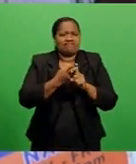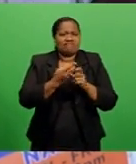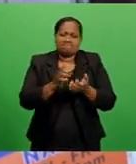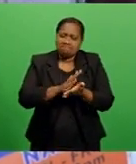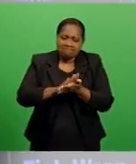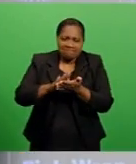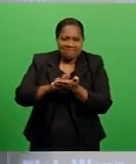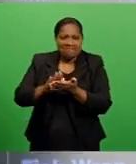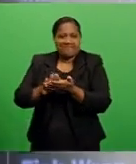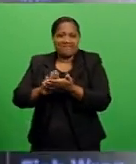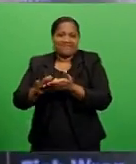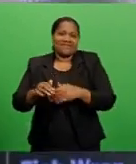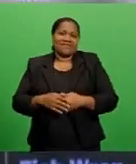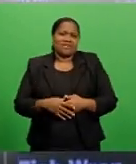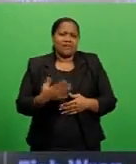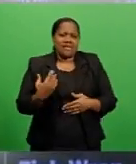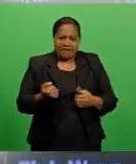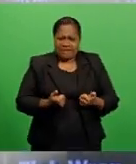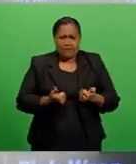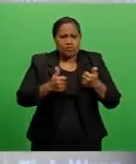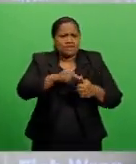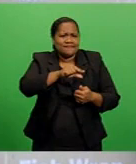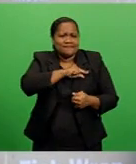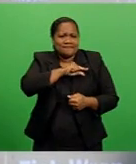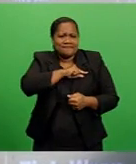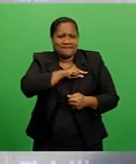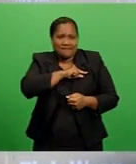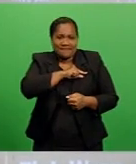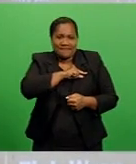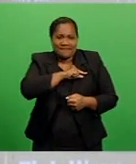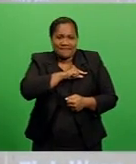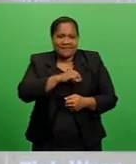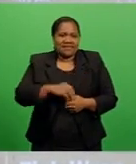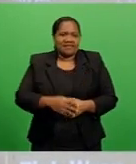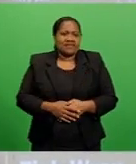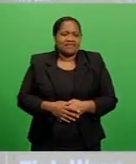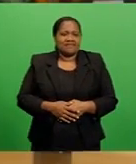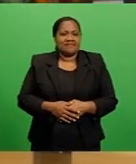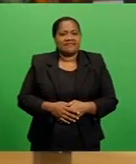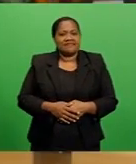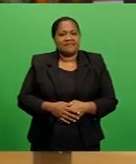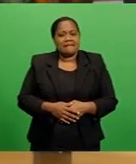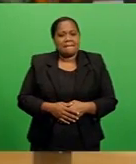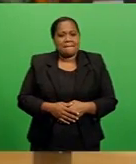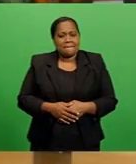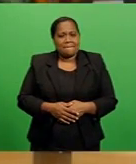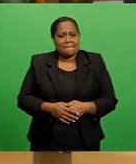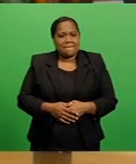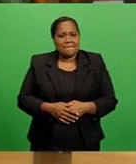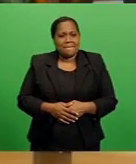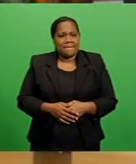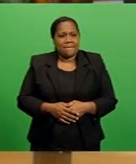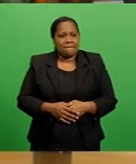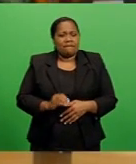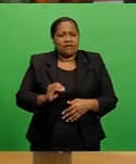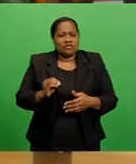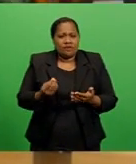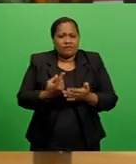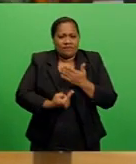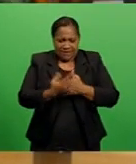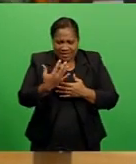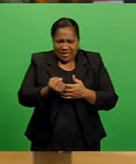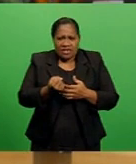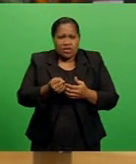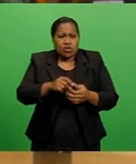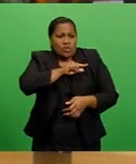and we maintain good quality, and we are not going to compromise the quality and the service